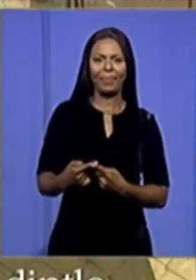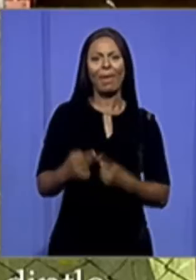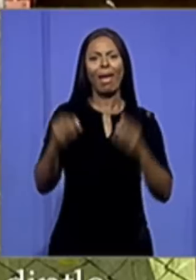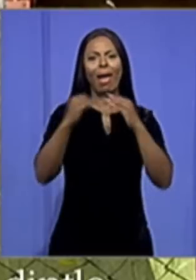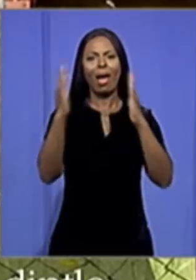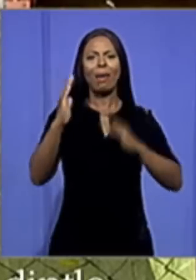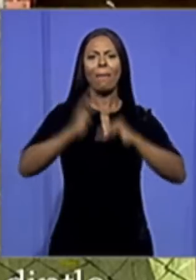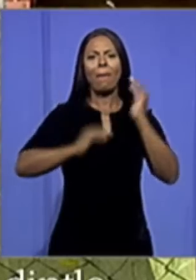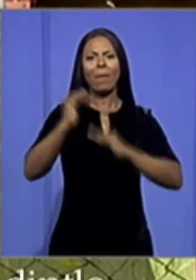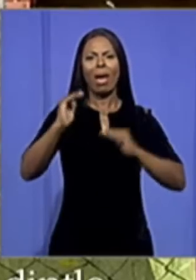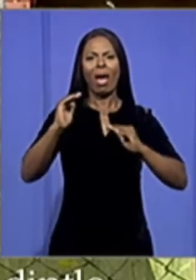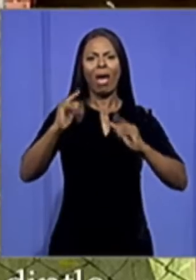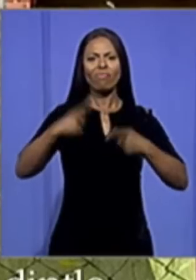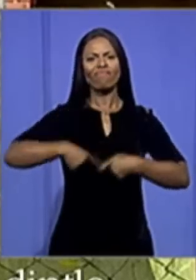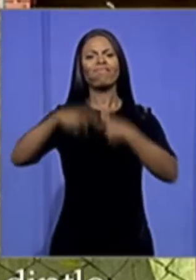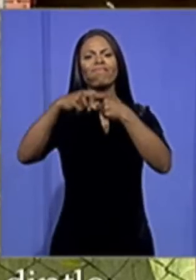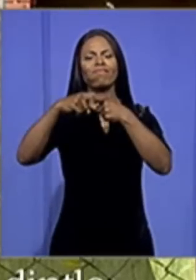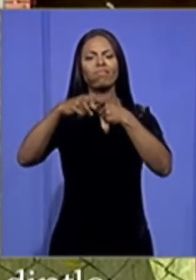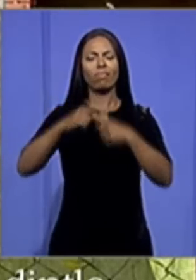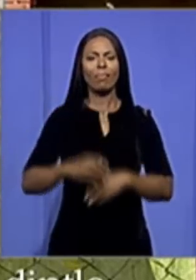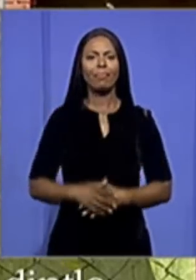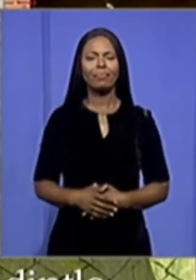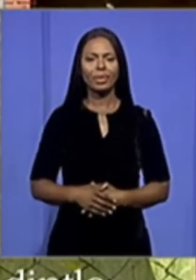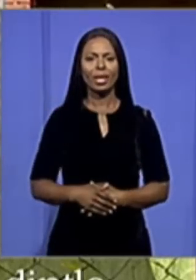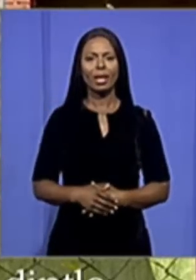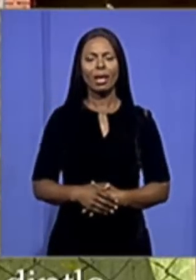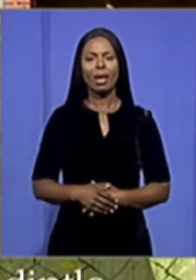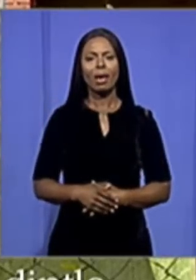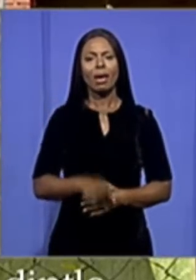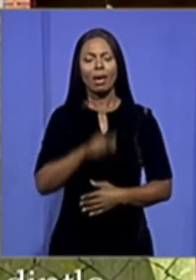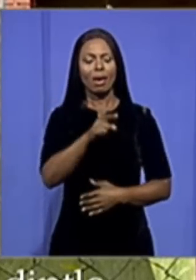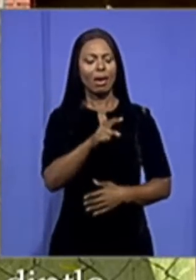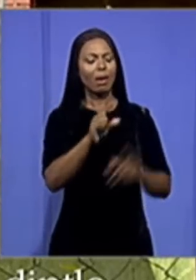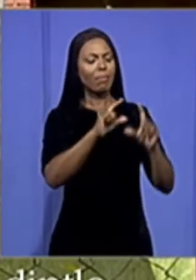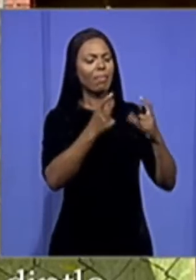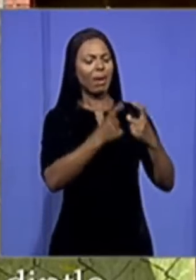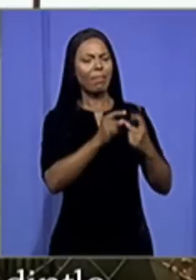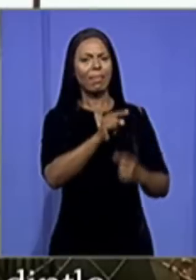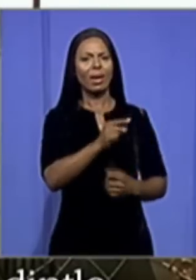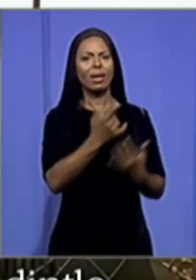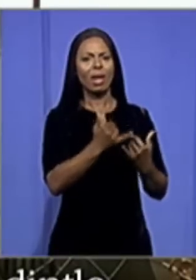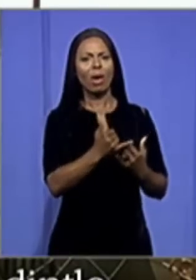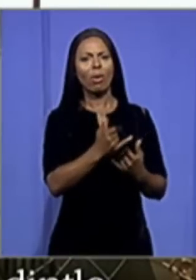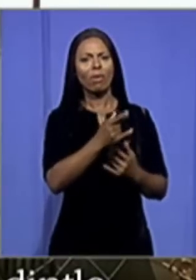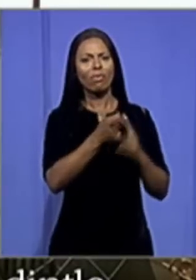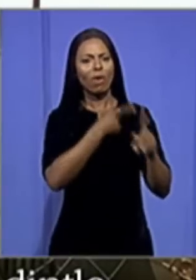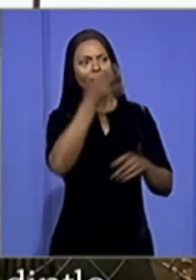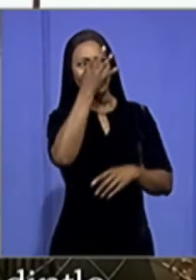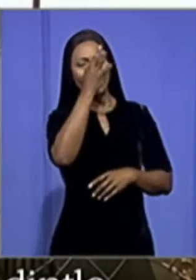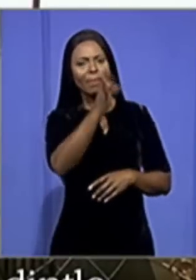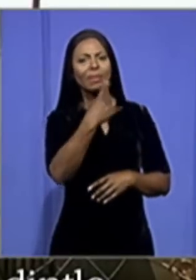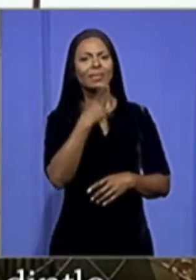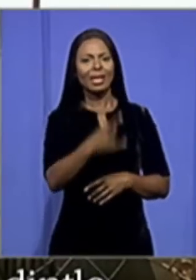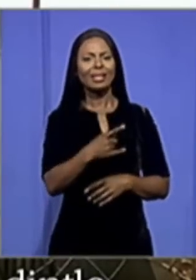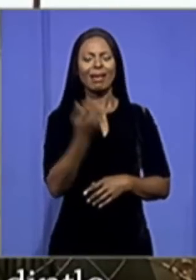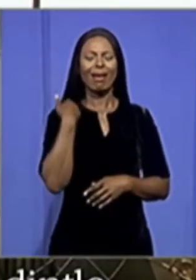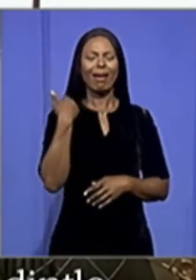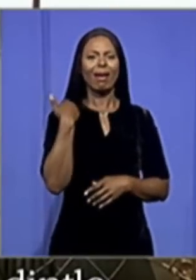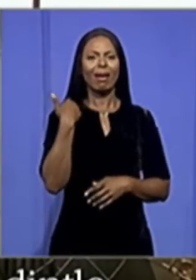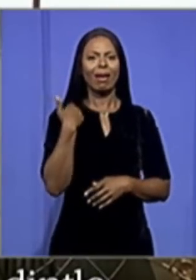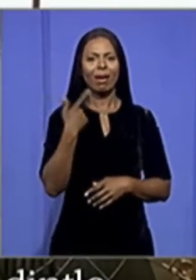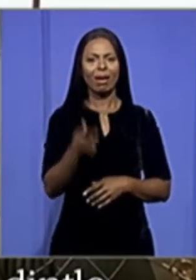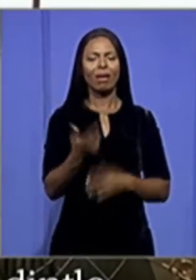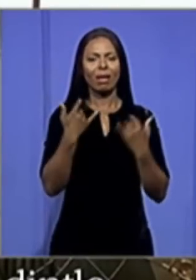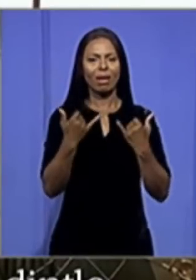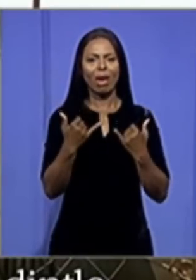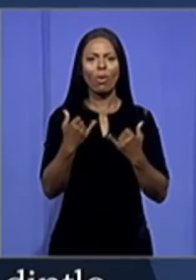feli. Maloko a komiti e tlhomang melao ya diakhaonto tsa puso a bolela gore bobodu jwa lefapha bo simolotse dingwaga di feta tse di